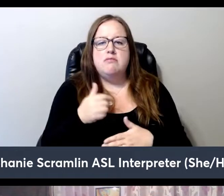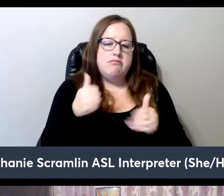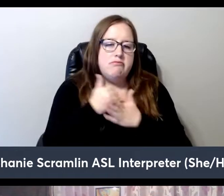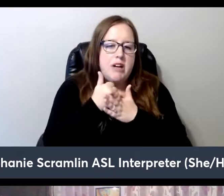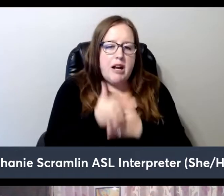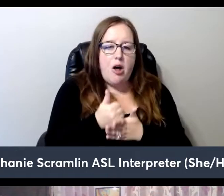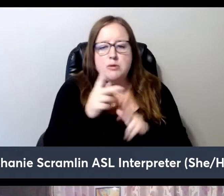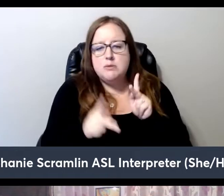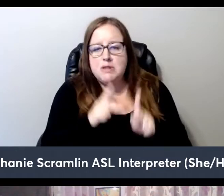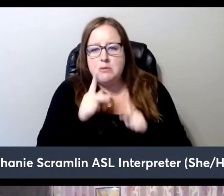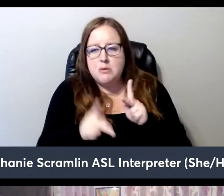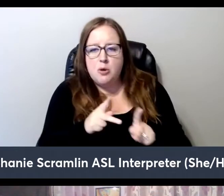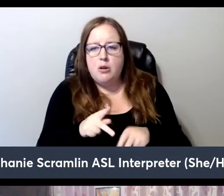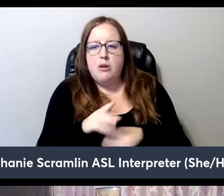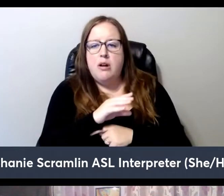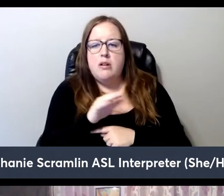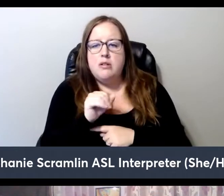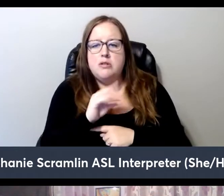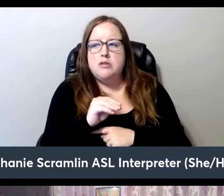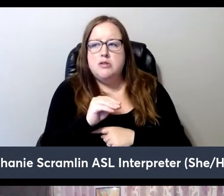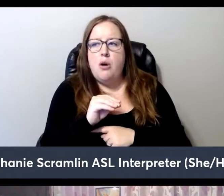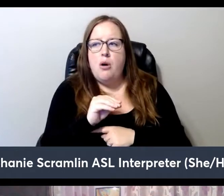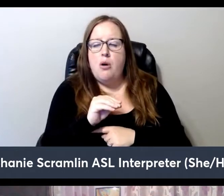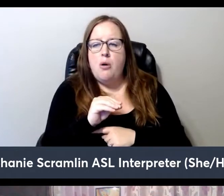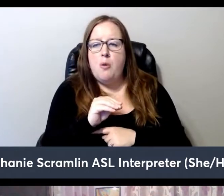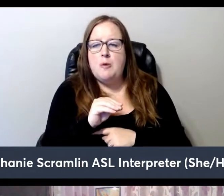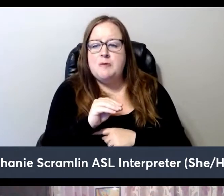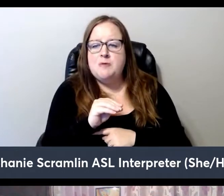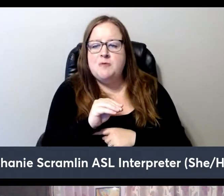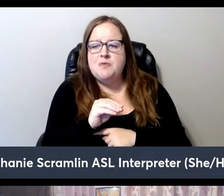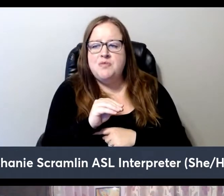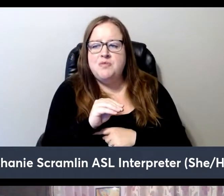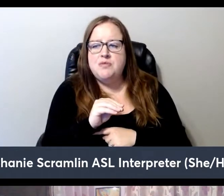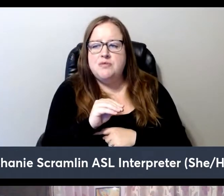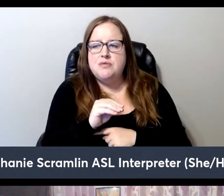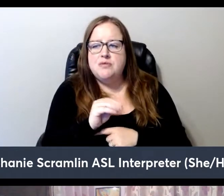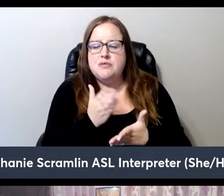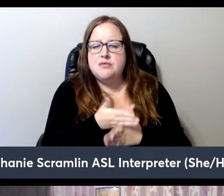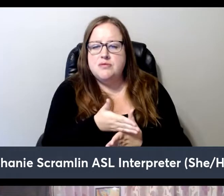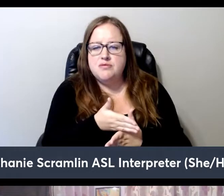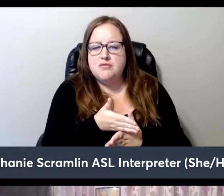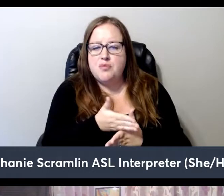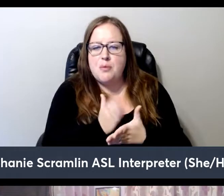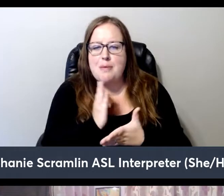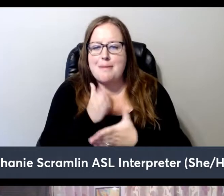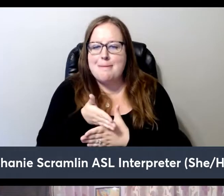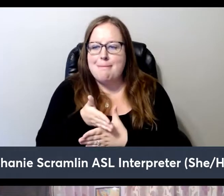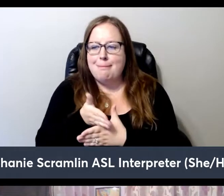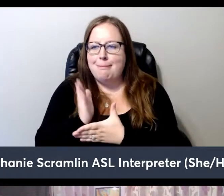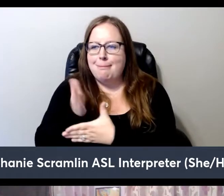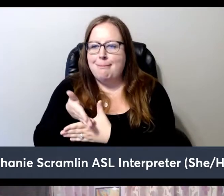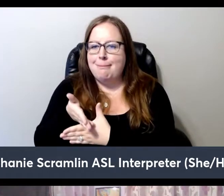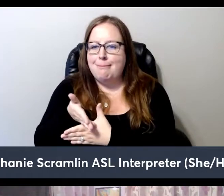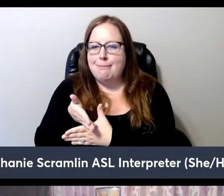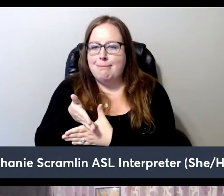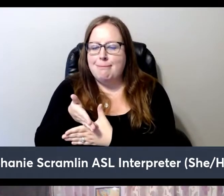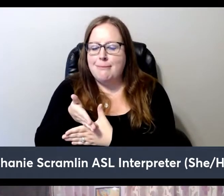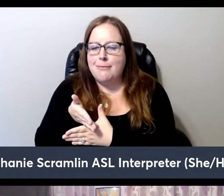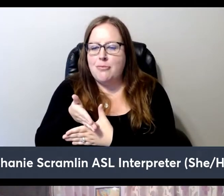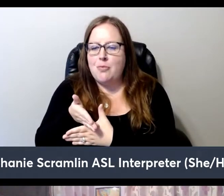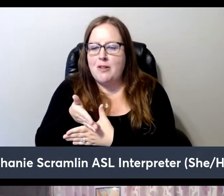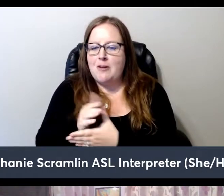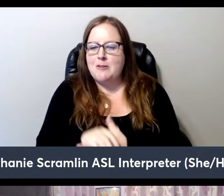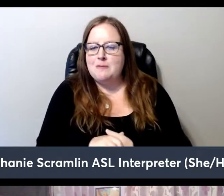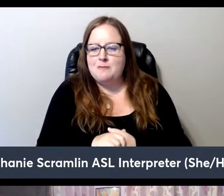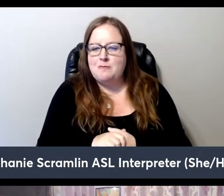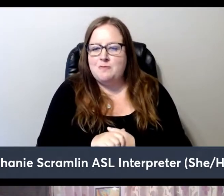training, inference, notebooks, feature the data side of